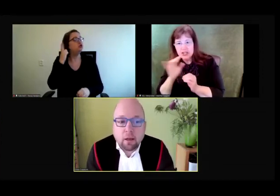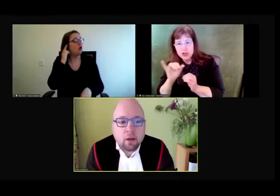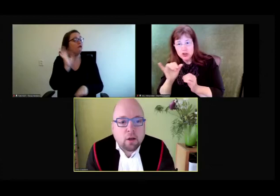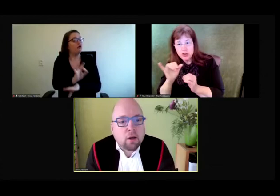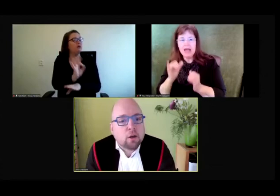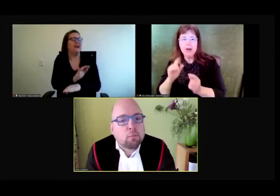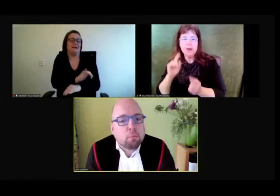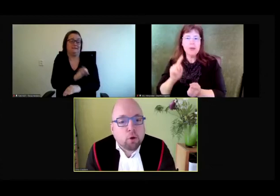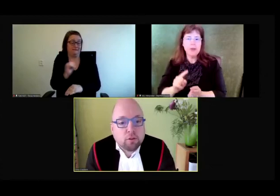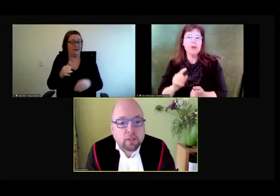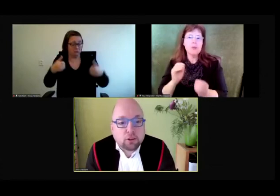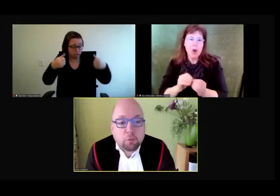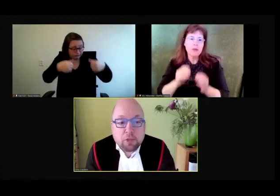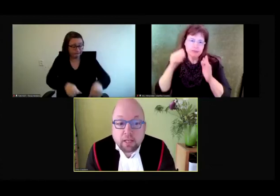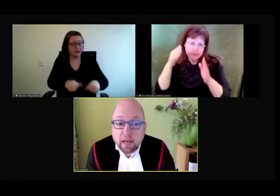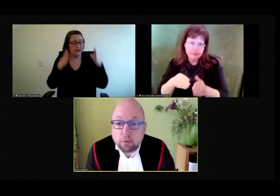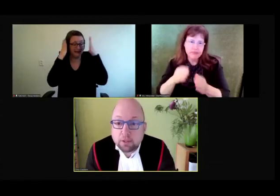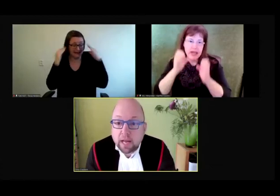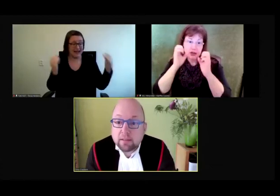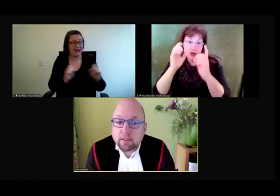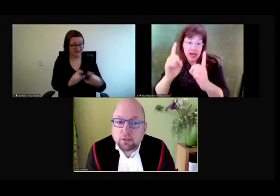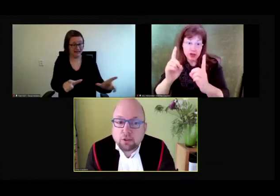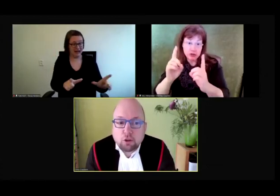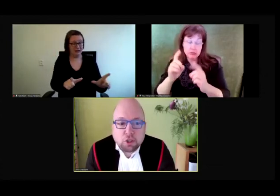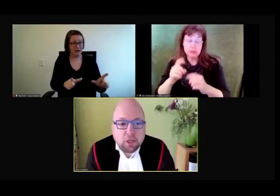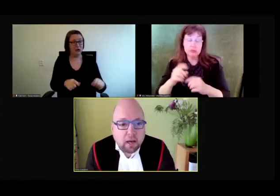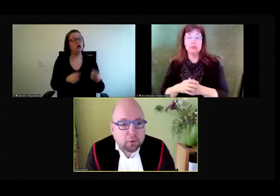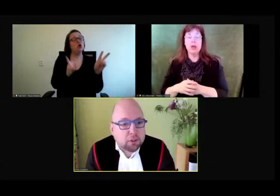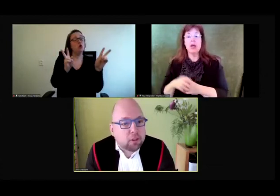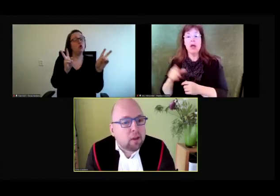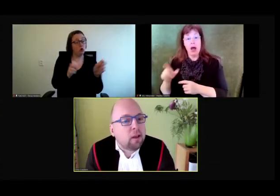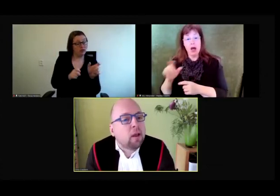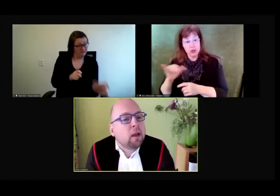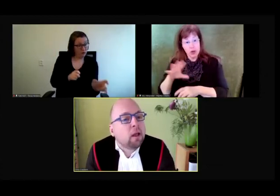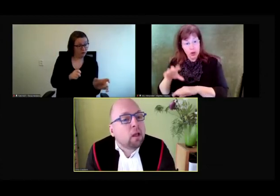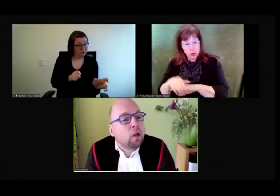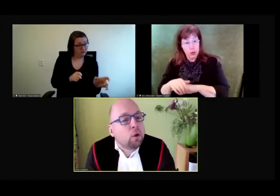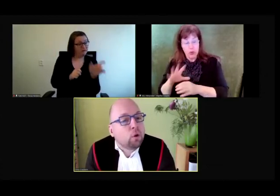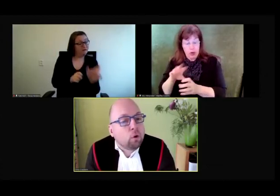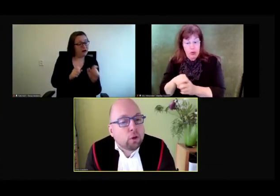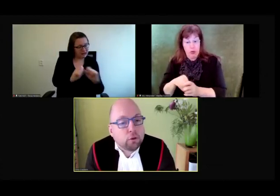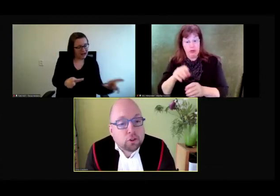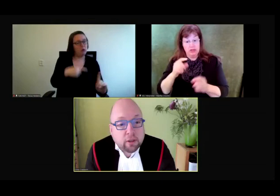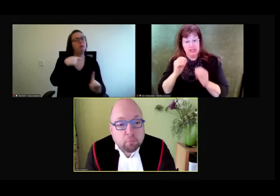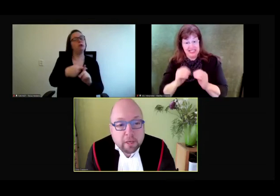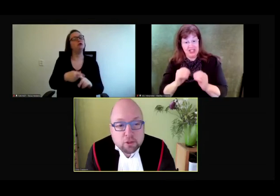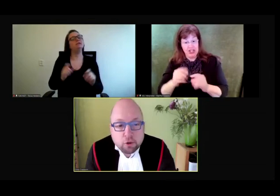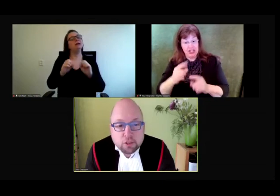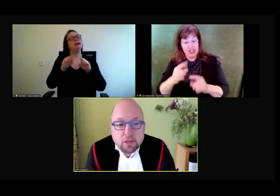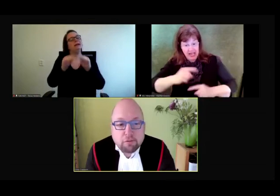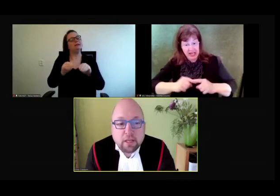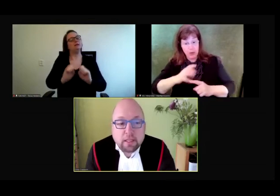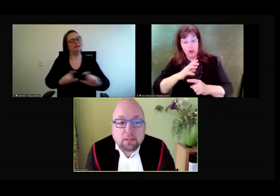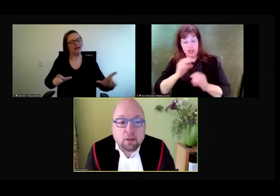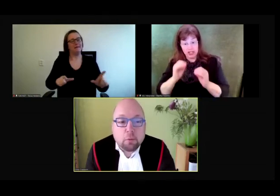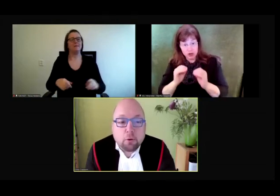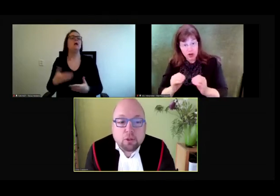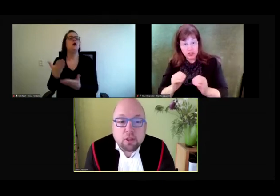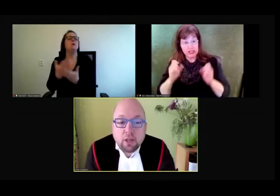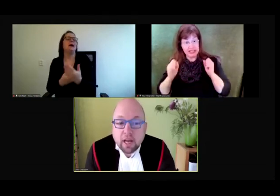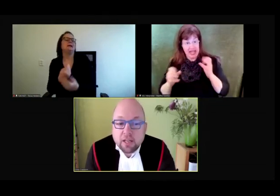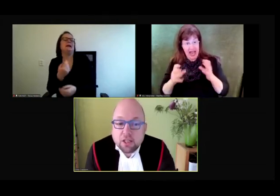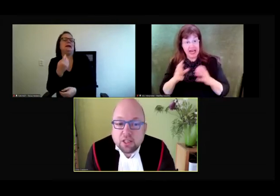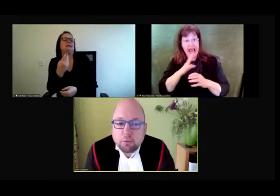this day, both as a subject language and as an instruction language. Although you state on page 37 that,